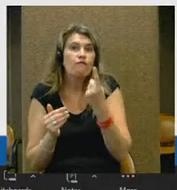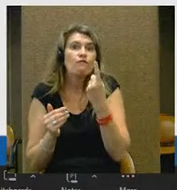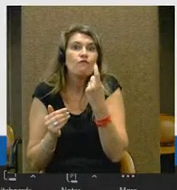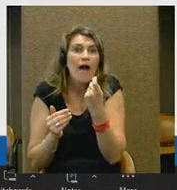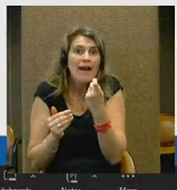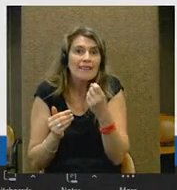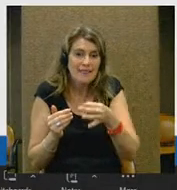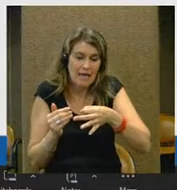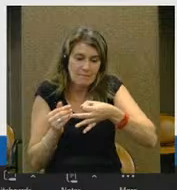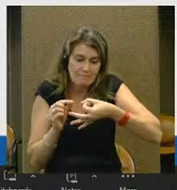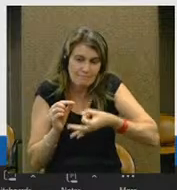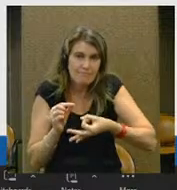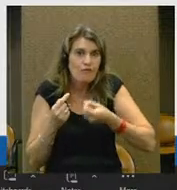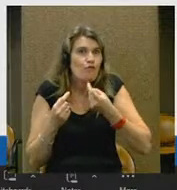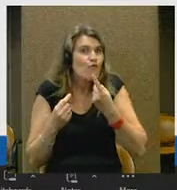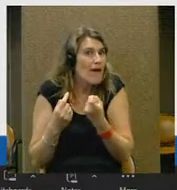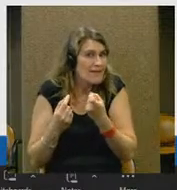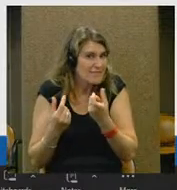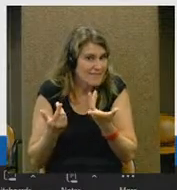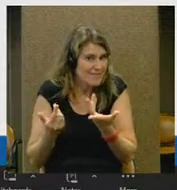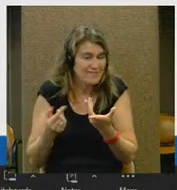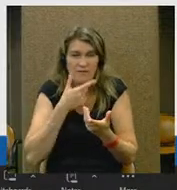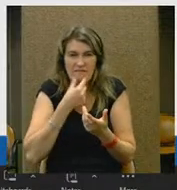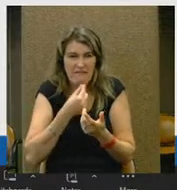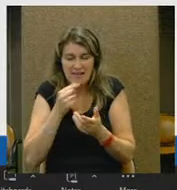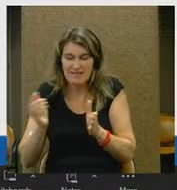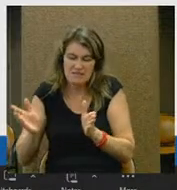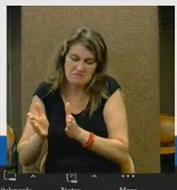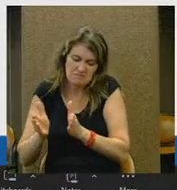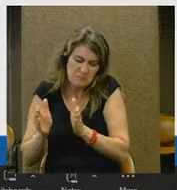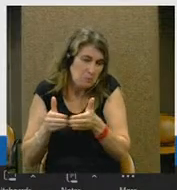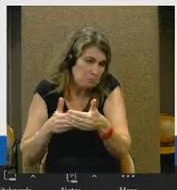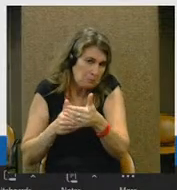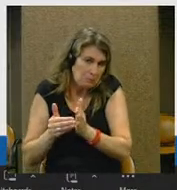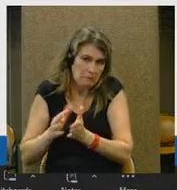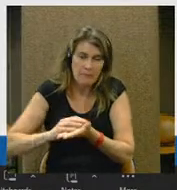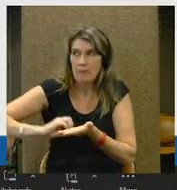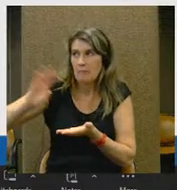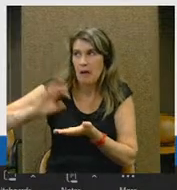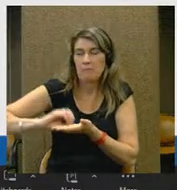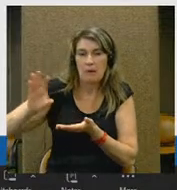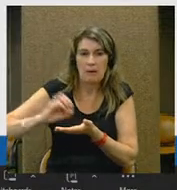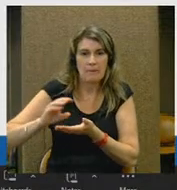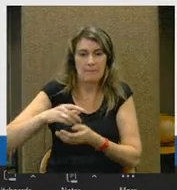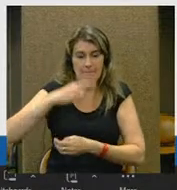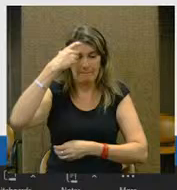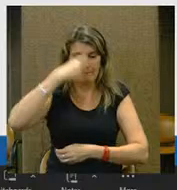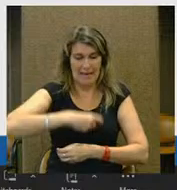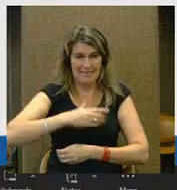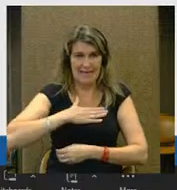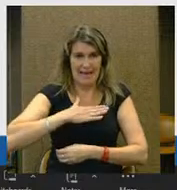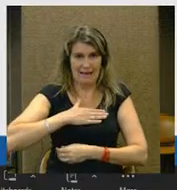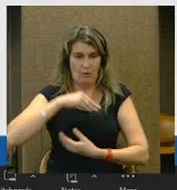come over in passenger cars or on individuals. And just to help you put this in perspective, so we think that there's